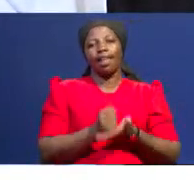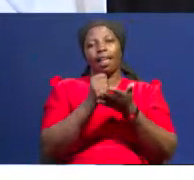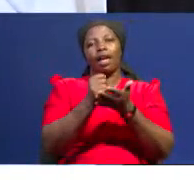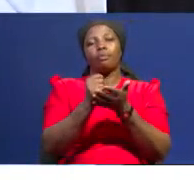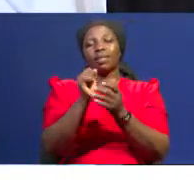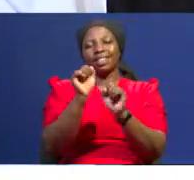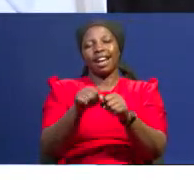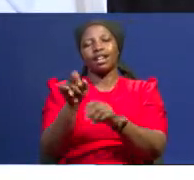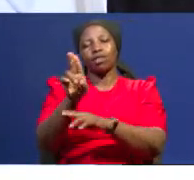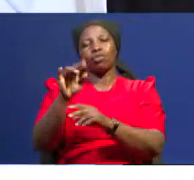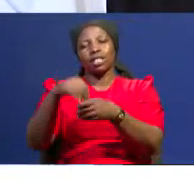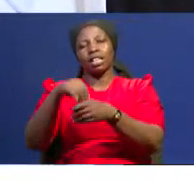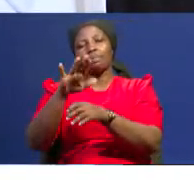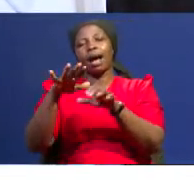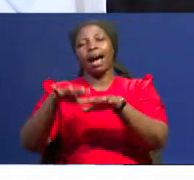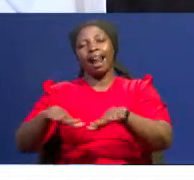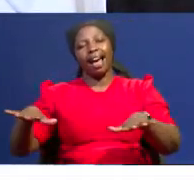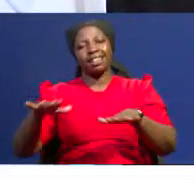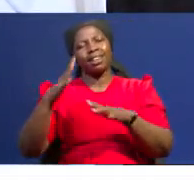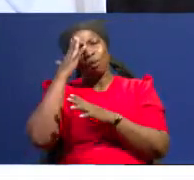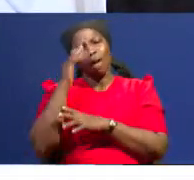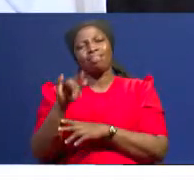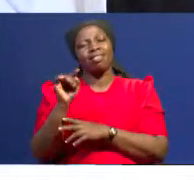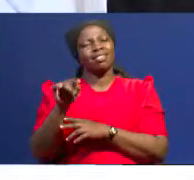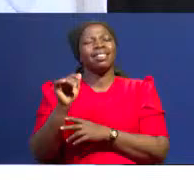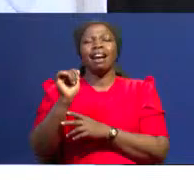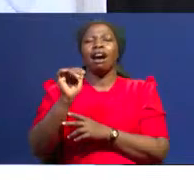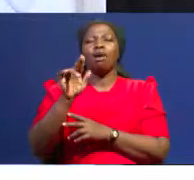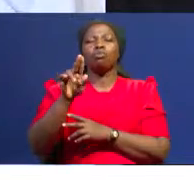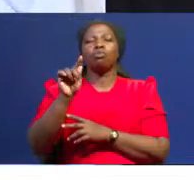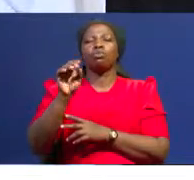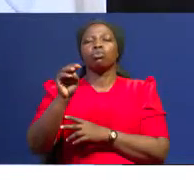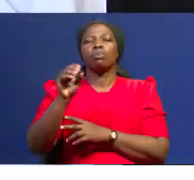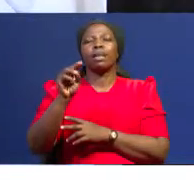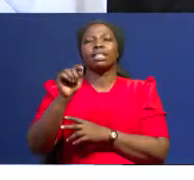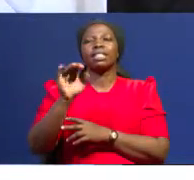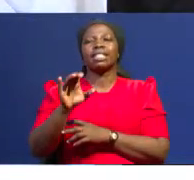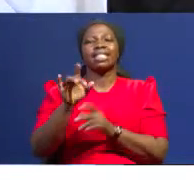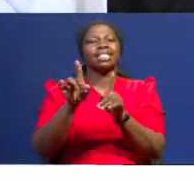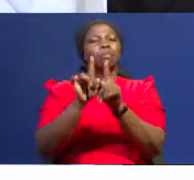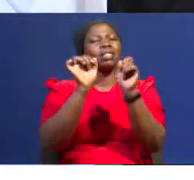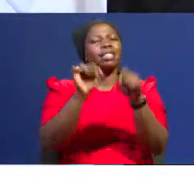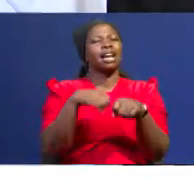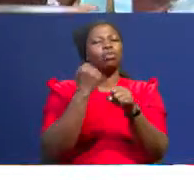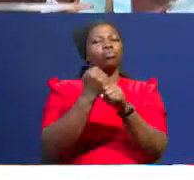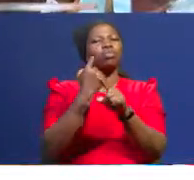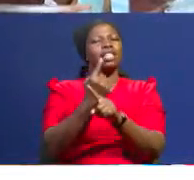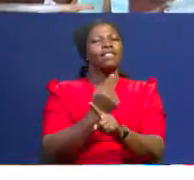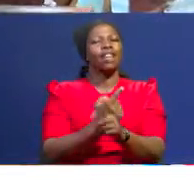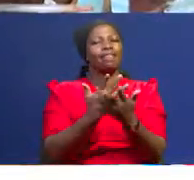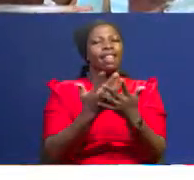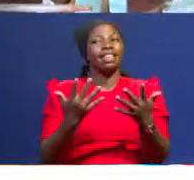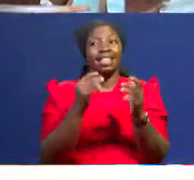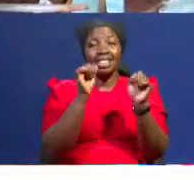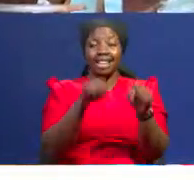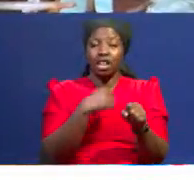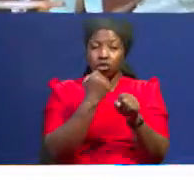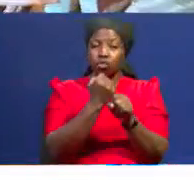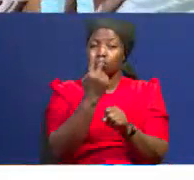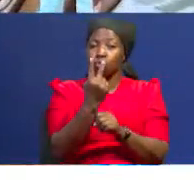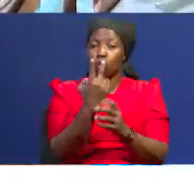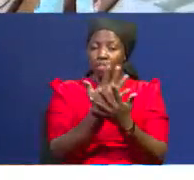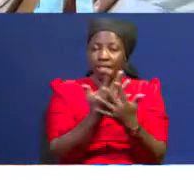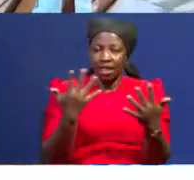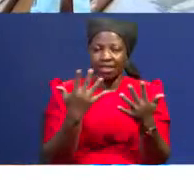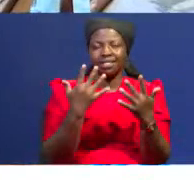their farms since it is automatic and it is multi-purpose, meaning it can multitask, meaning it can provide two different tasks at the same time.